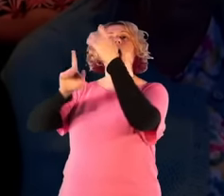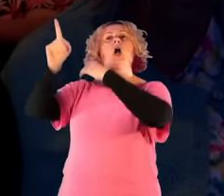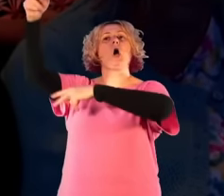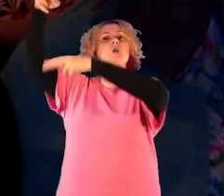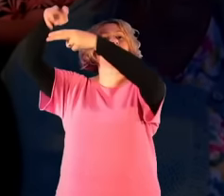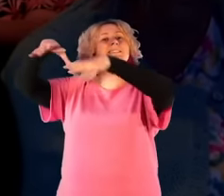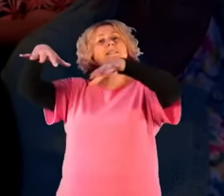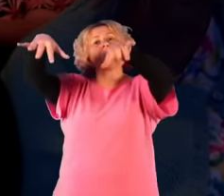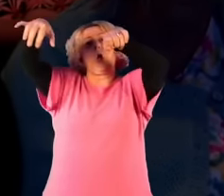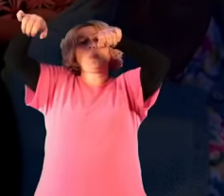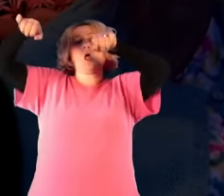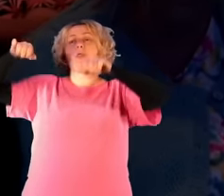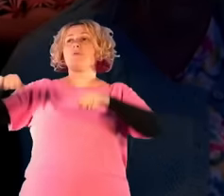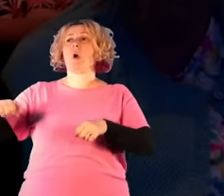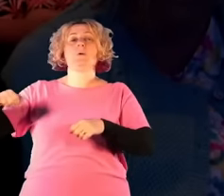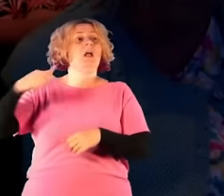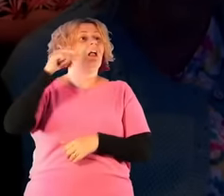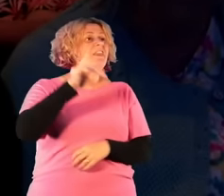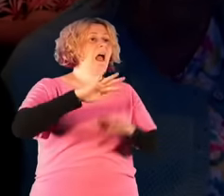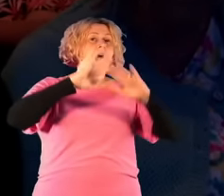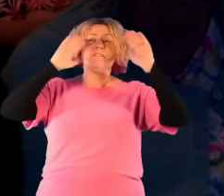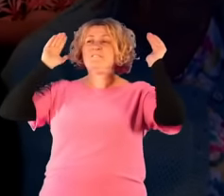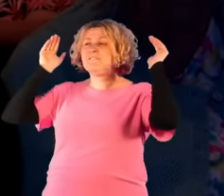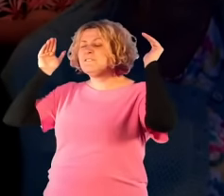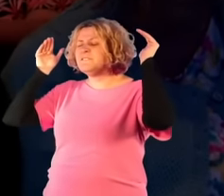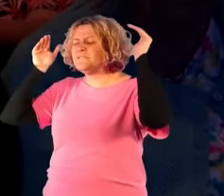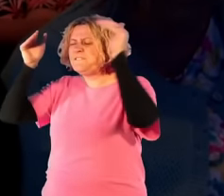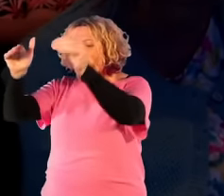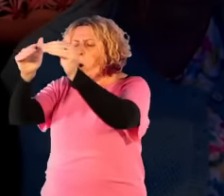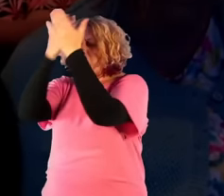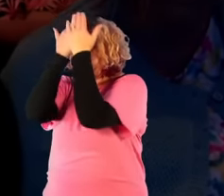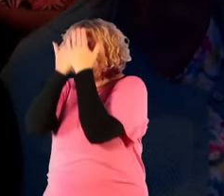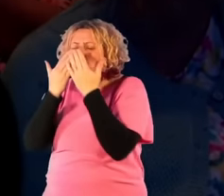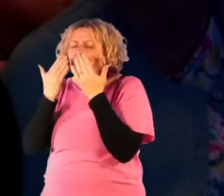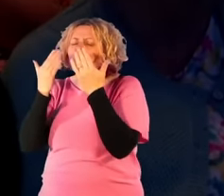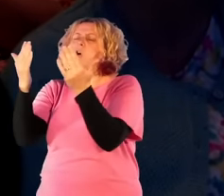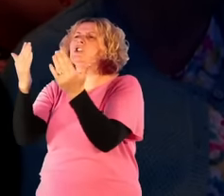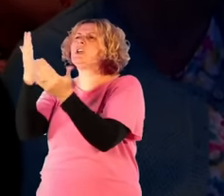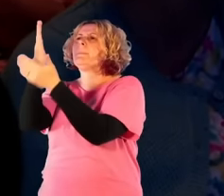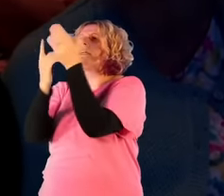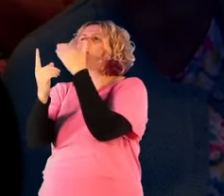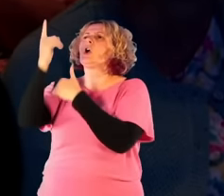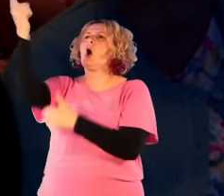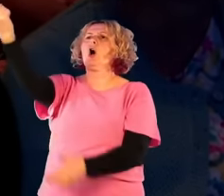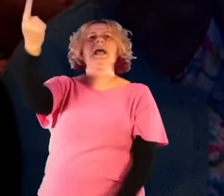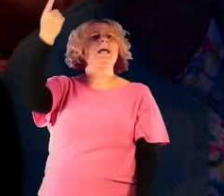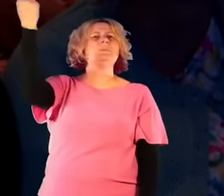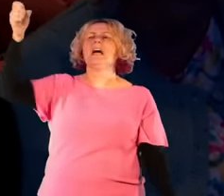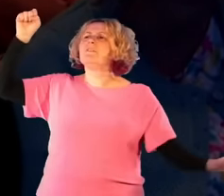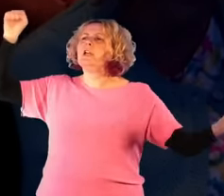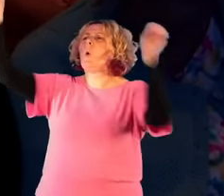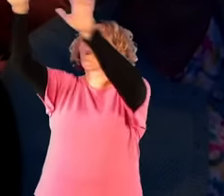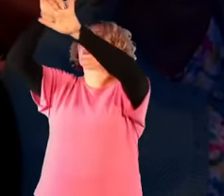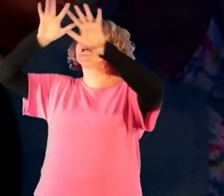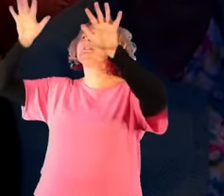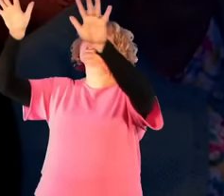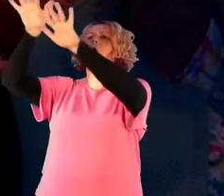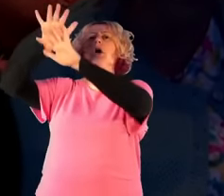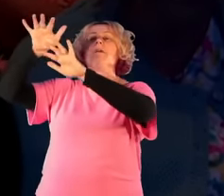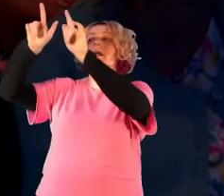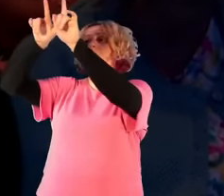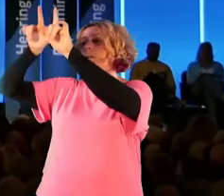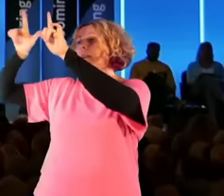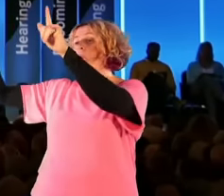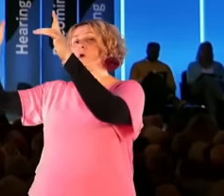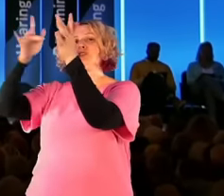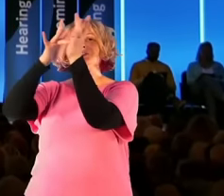to the Lamb." Their focus, the worship of God's people is on God himself in all his glory and on the Lord Jesus